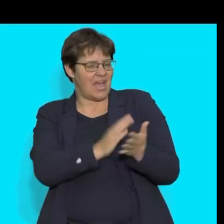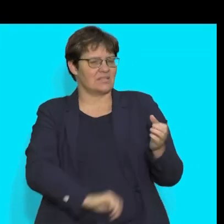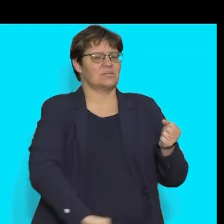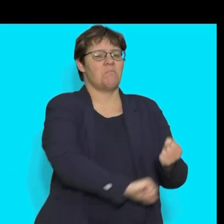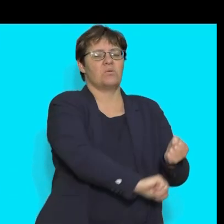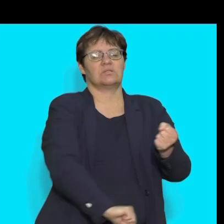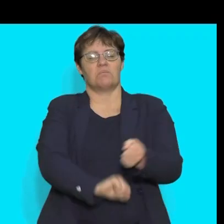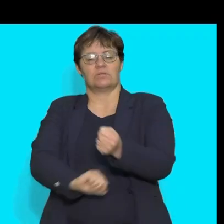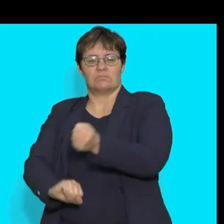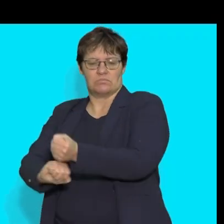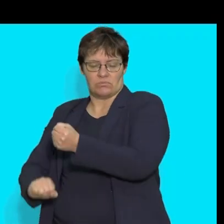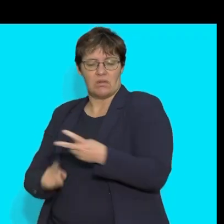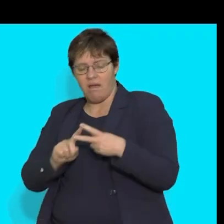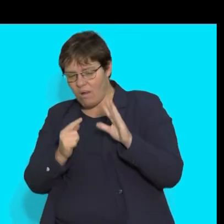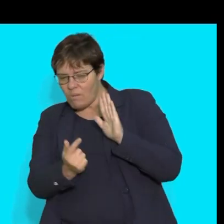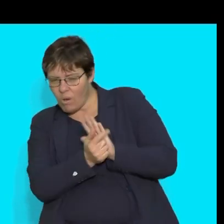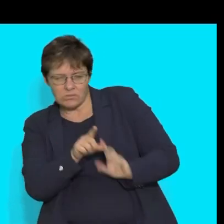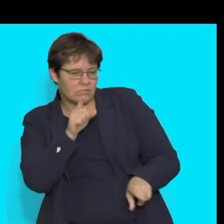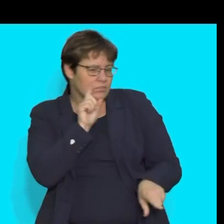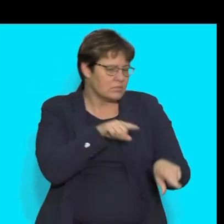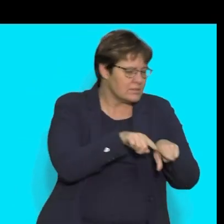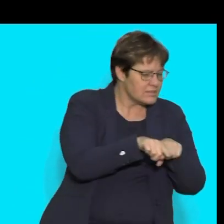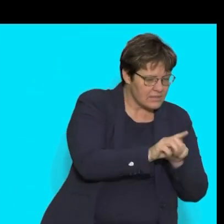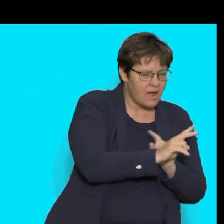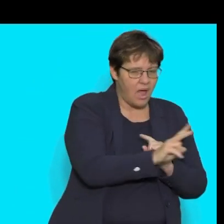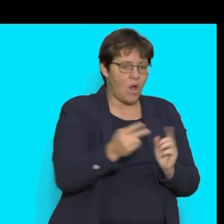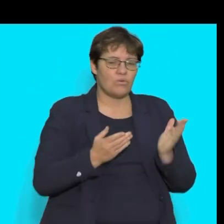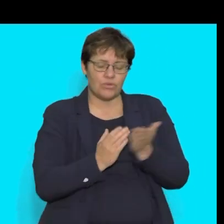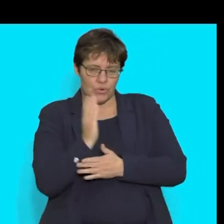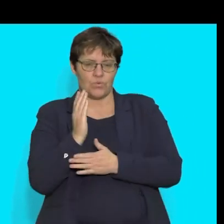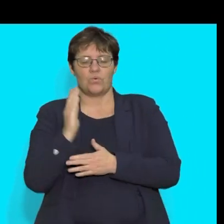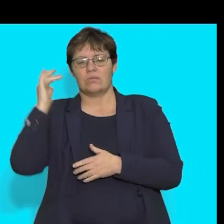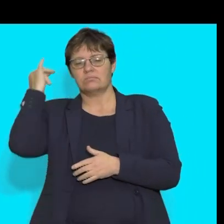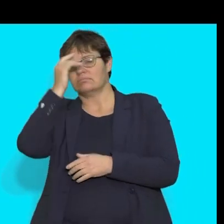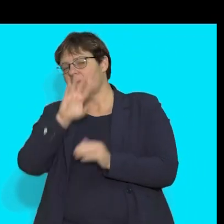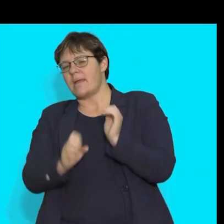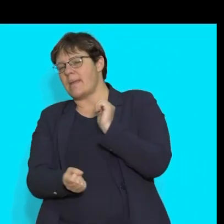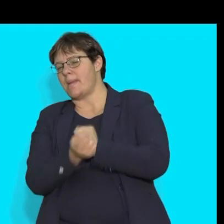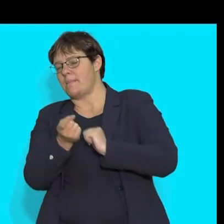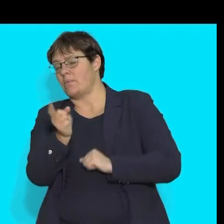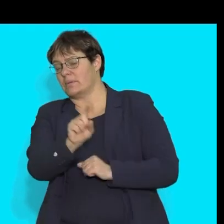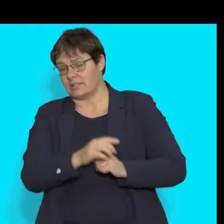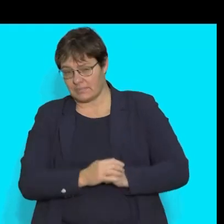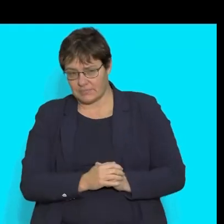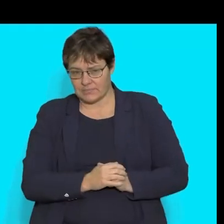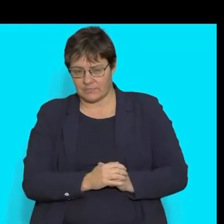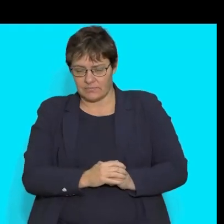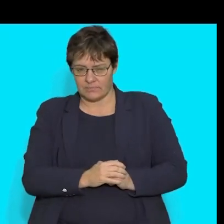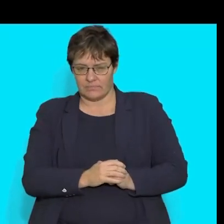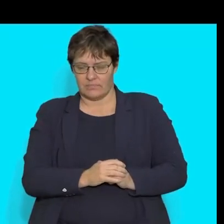by facts, laws, and tested through a hypothesis. So, as I